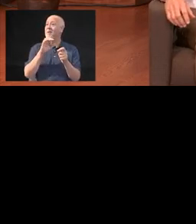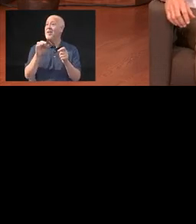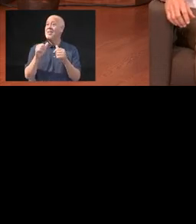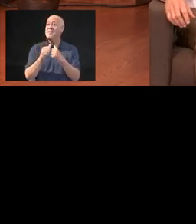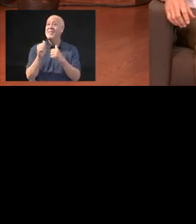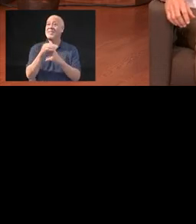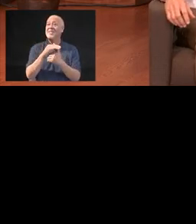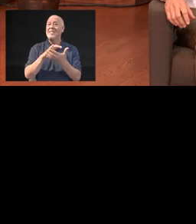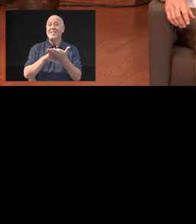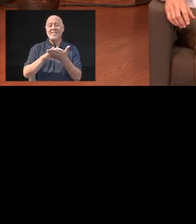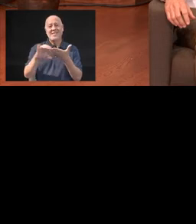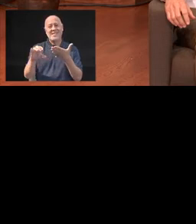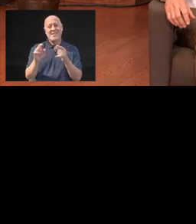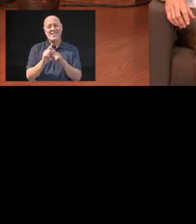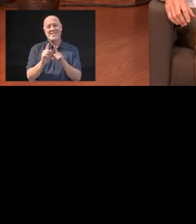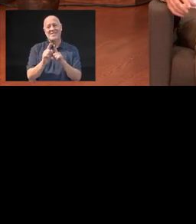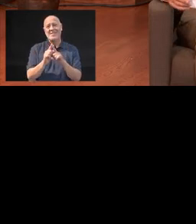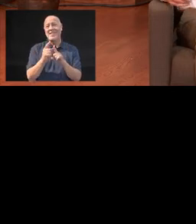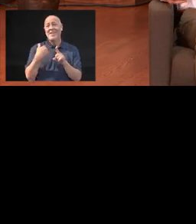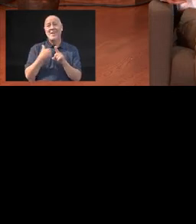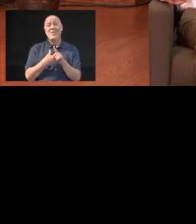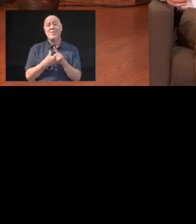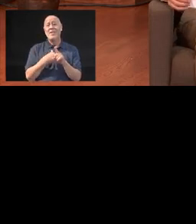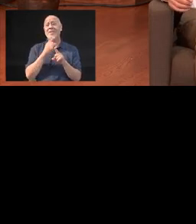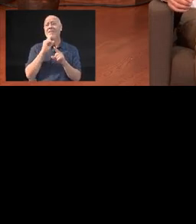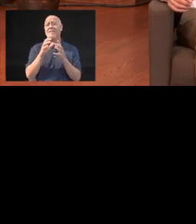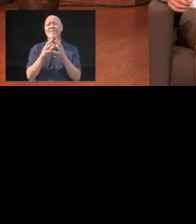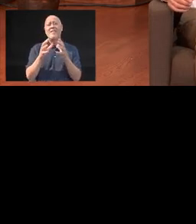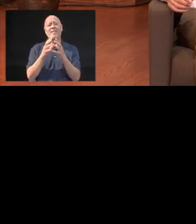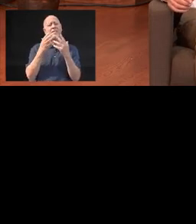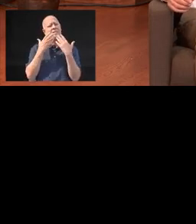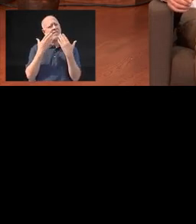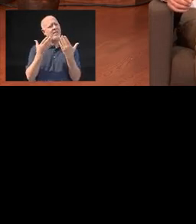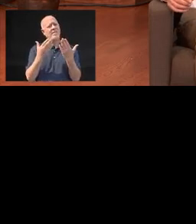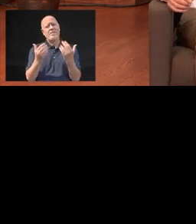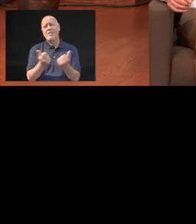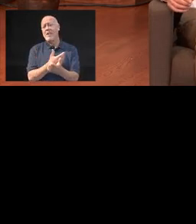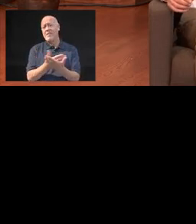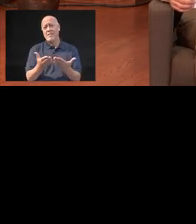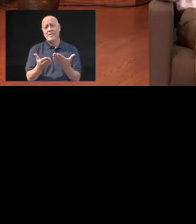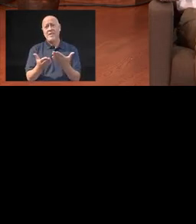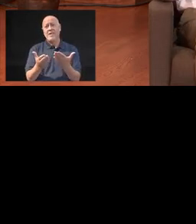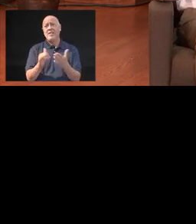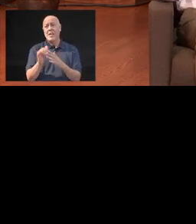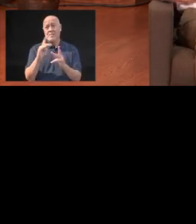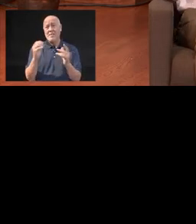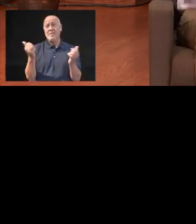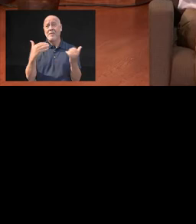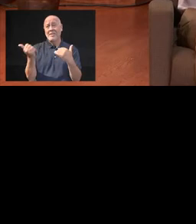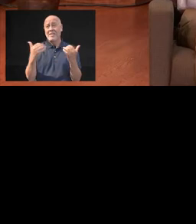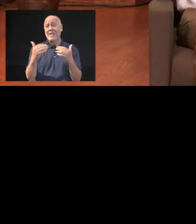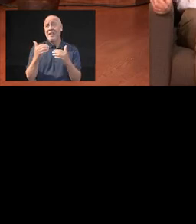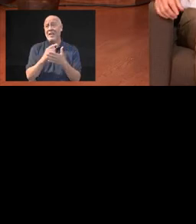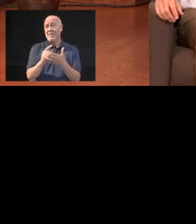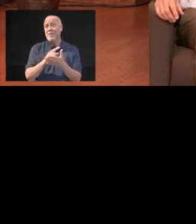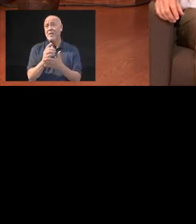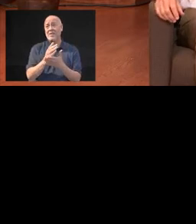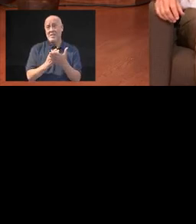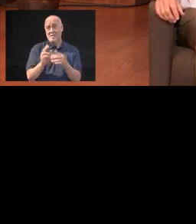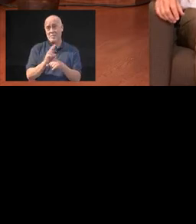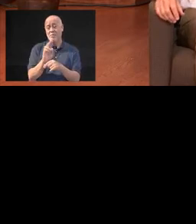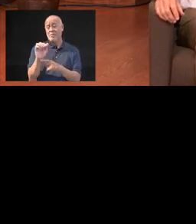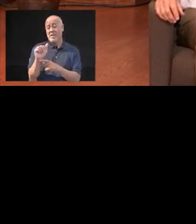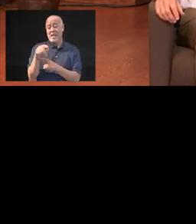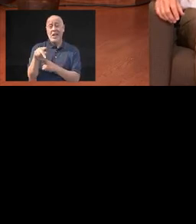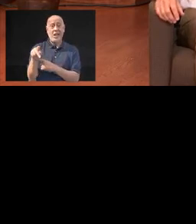by a check. And we are just very, very grateful for everything that people give each week. Some of you use the Floris app,